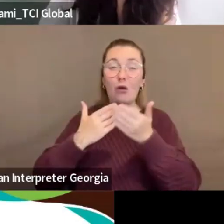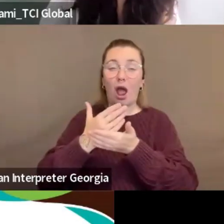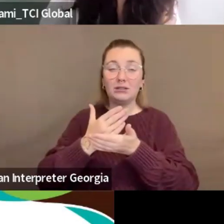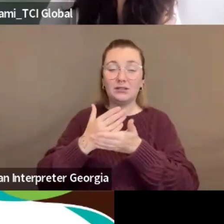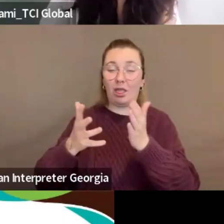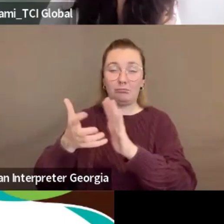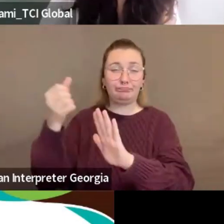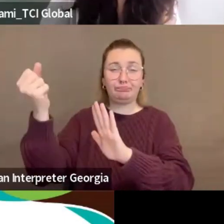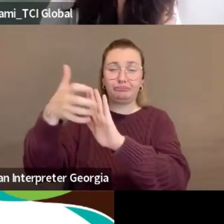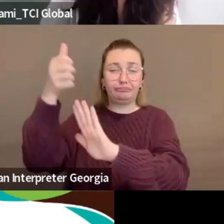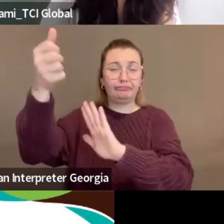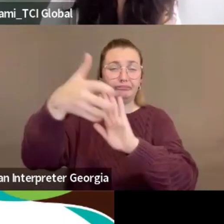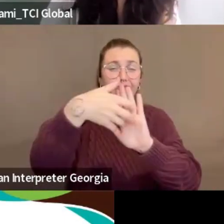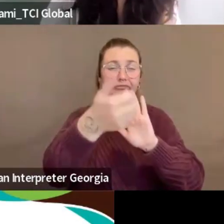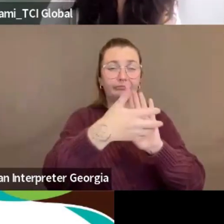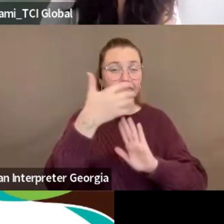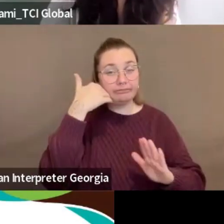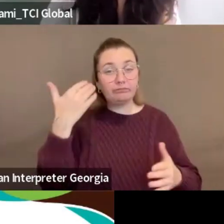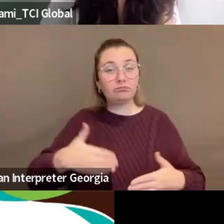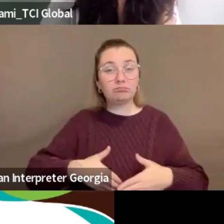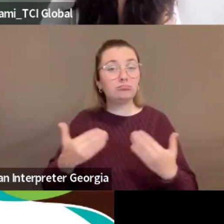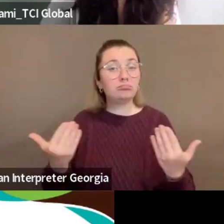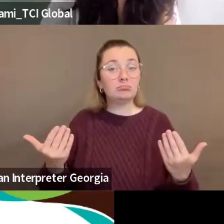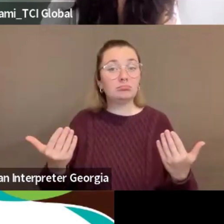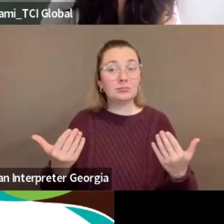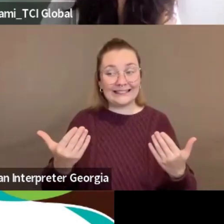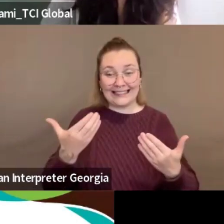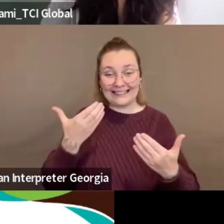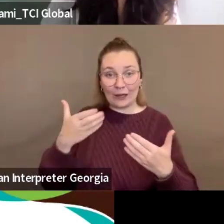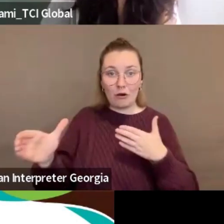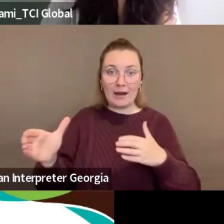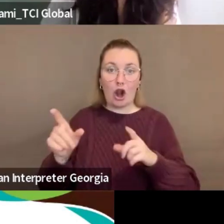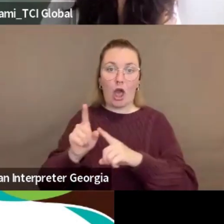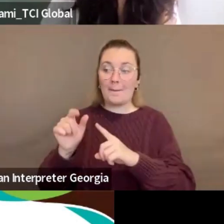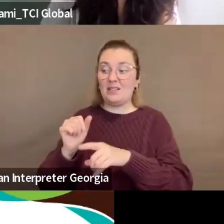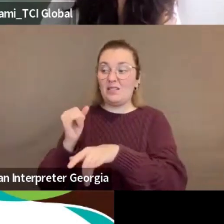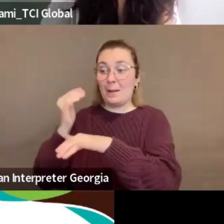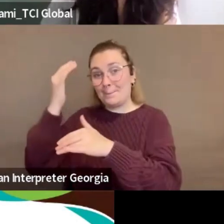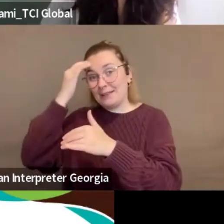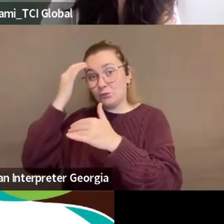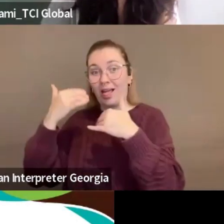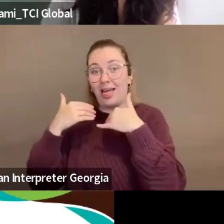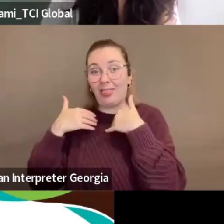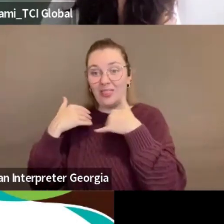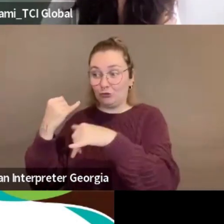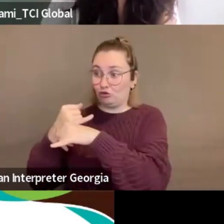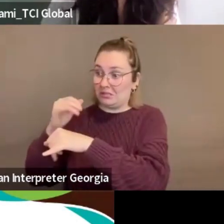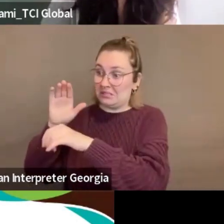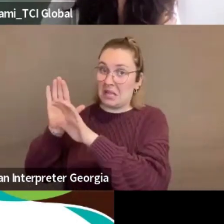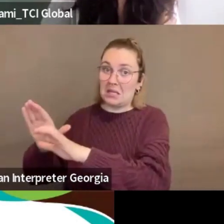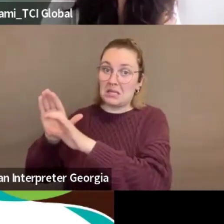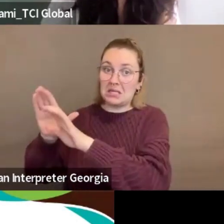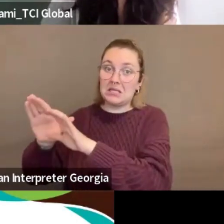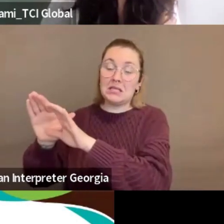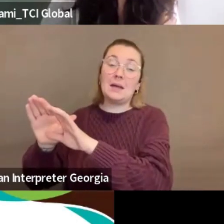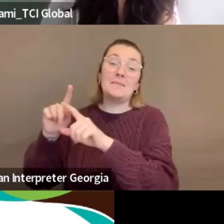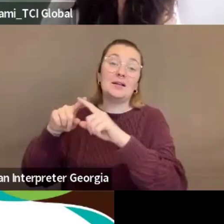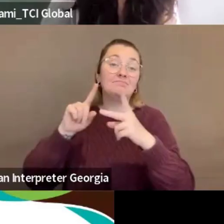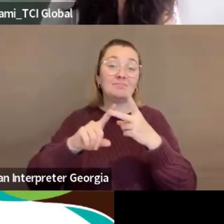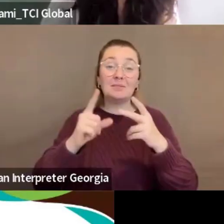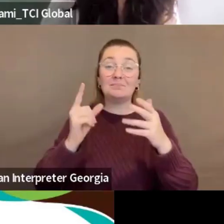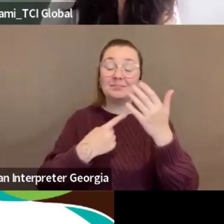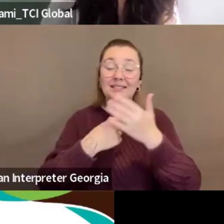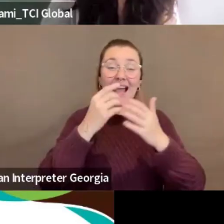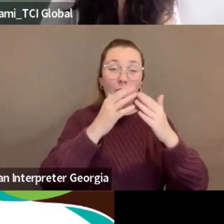daily basis. Not only because they're segregated in mental health institutions, as Pranami was saying, but it's happening in households, in hospitals,